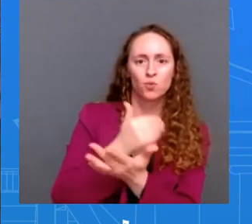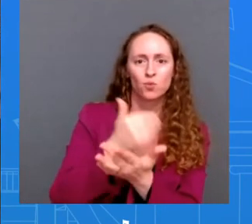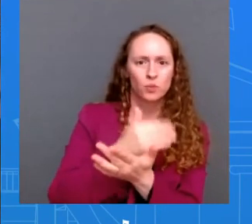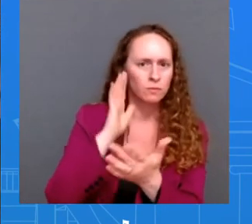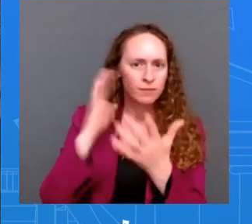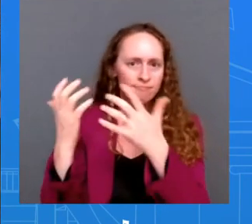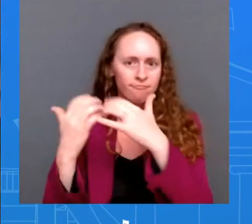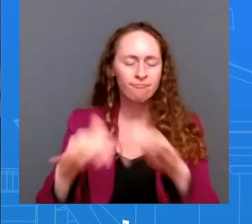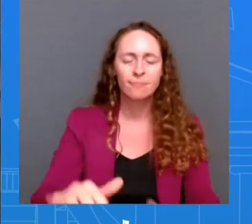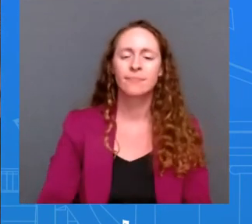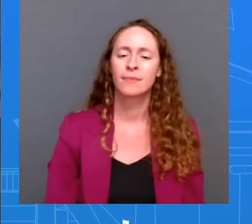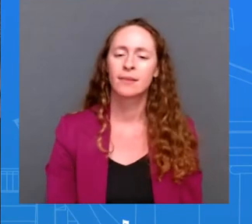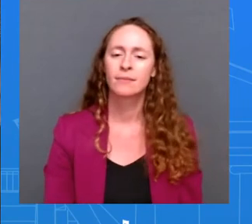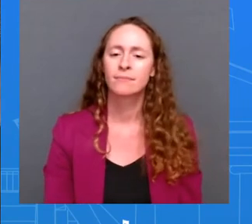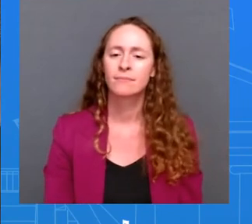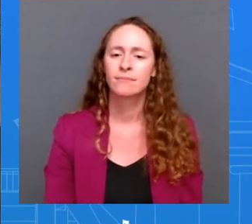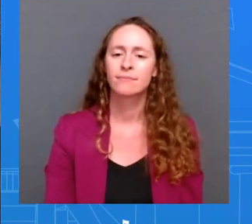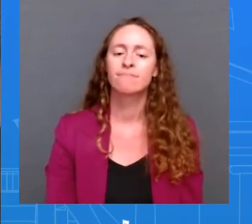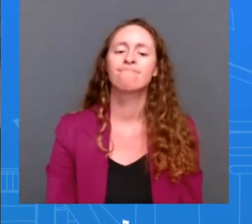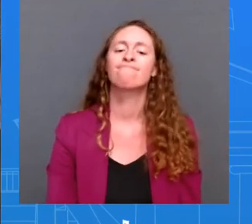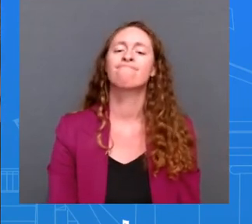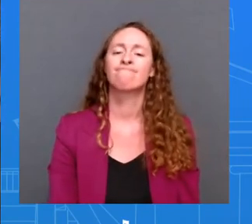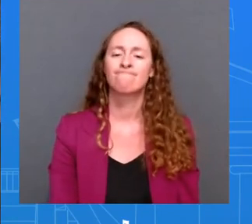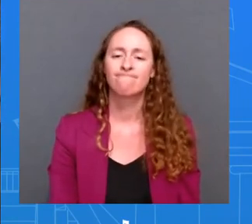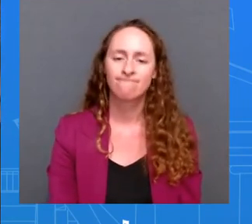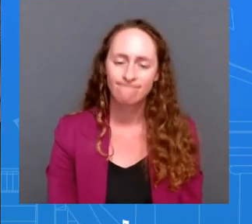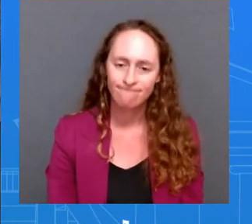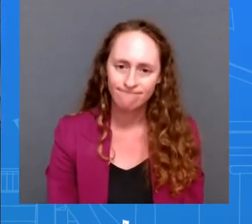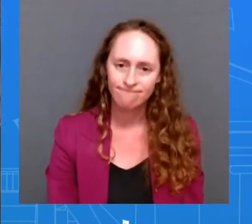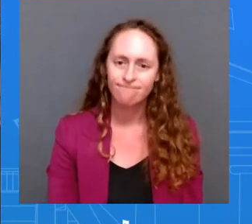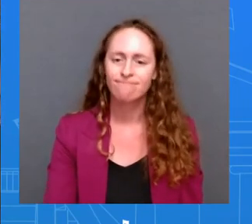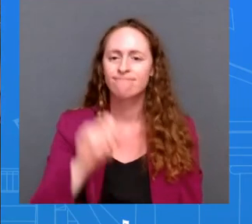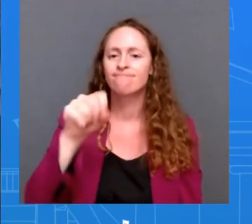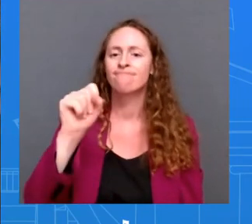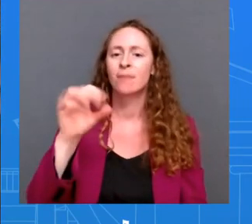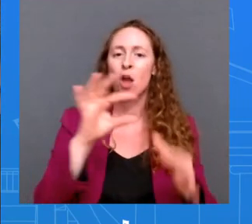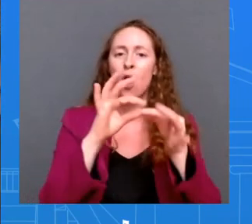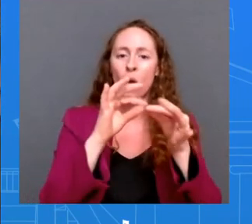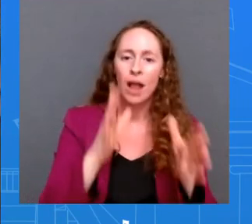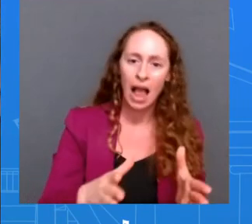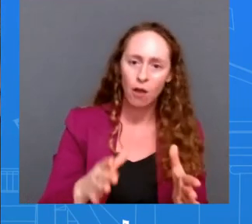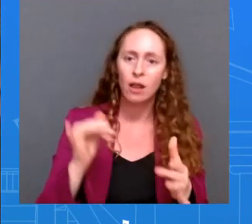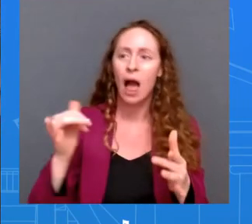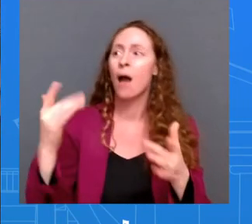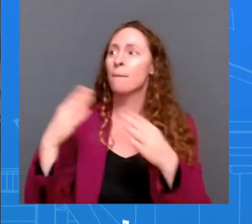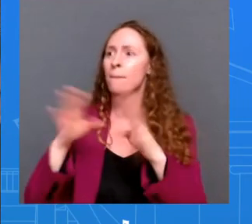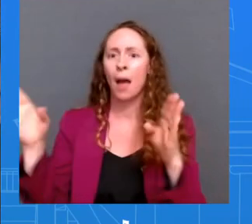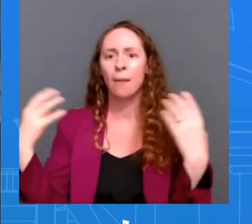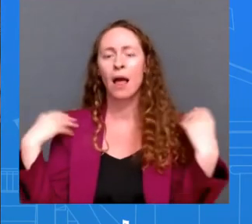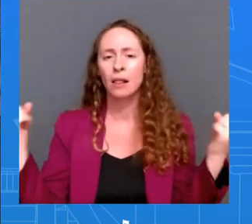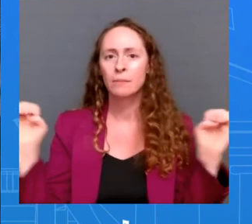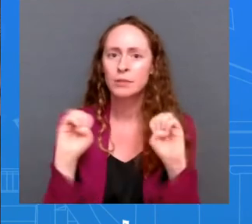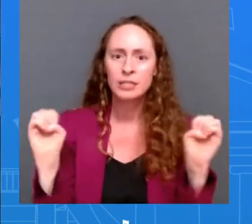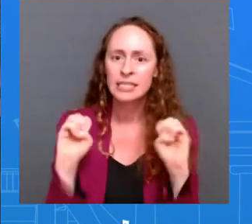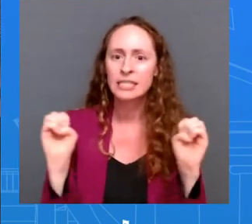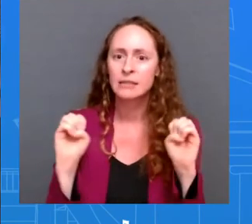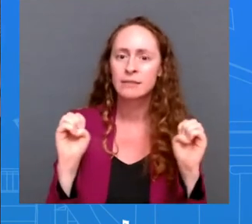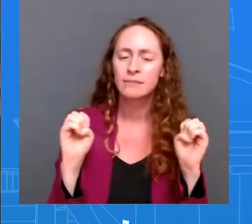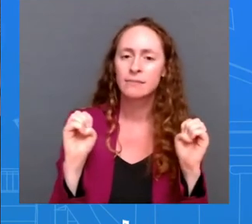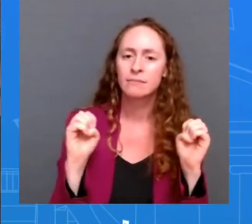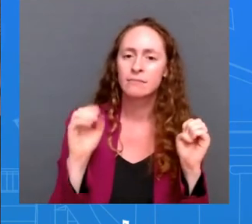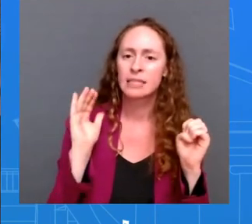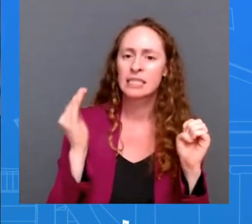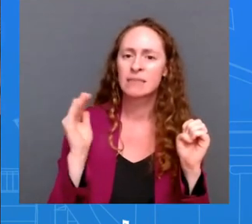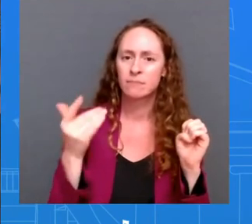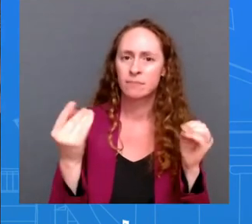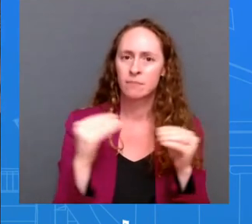monkeypox coordinator. You've now declared this public health emergency. It seems like the administration is shifting into a higher gear as it relates to responding to this outbreak. And I'm